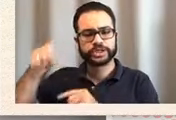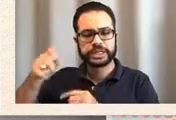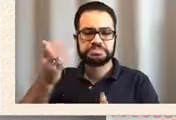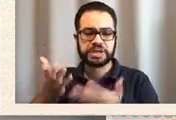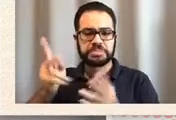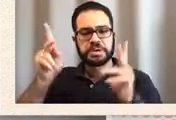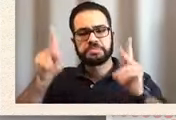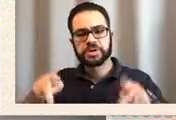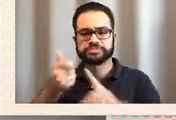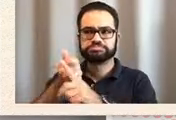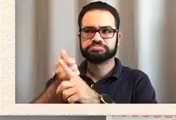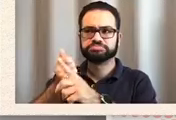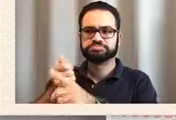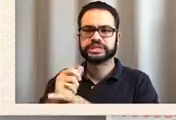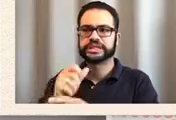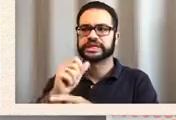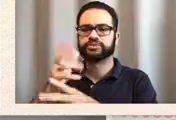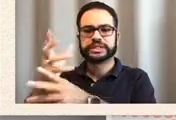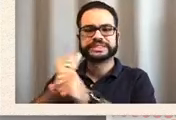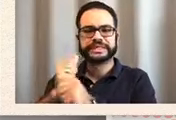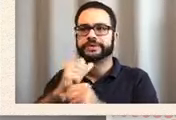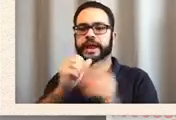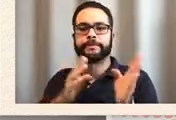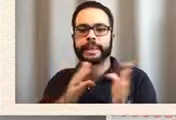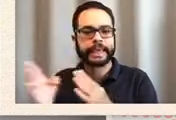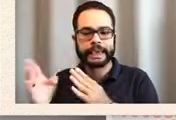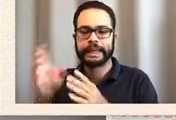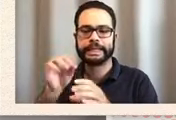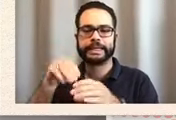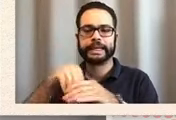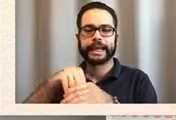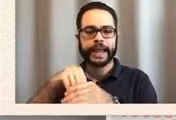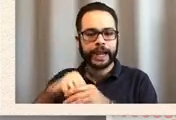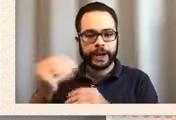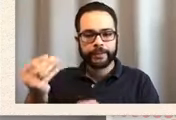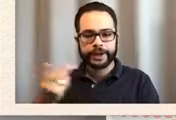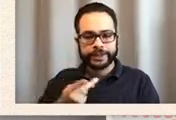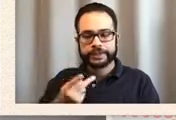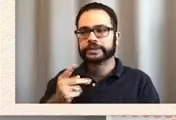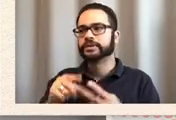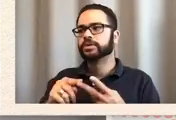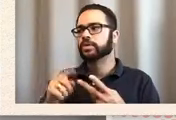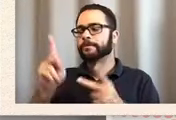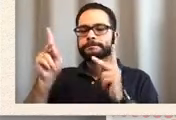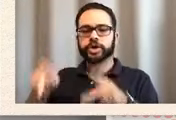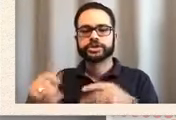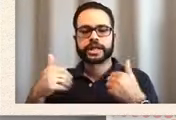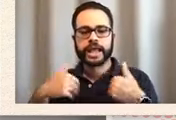an unplanned inheritance, somebody that had a personal injury award, or